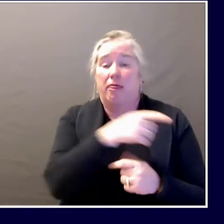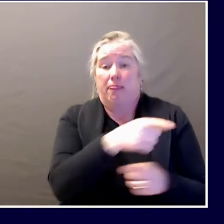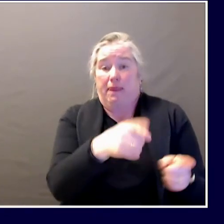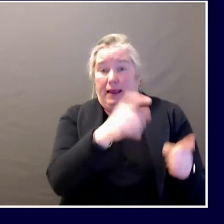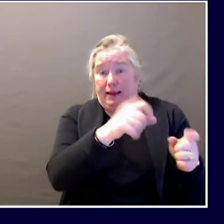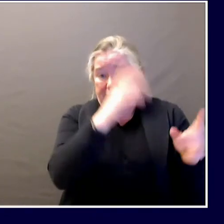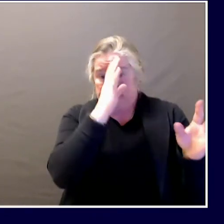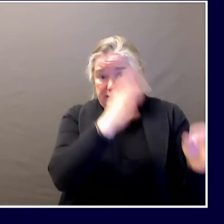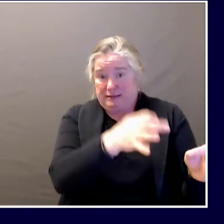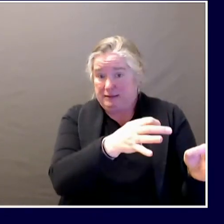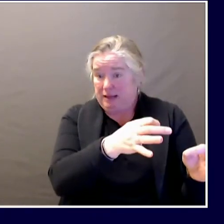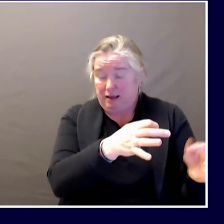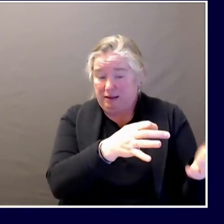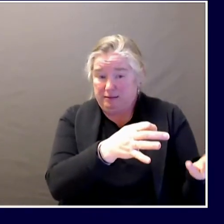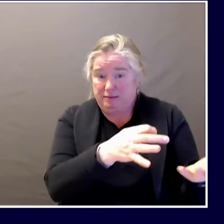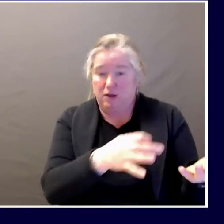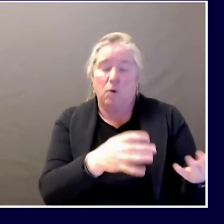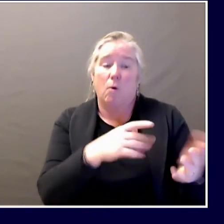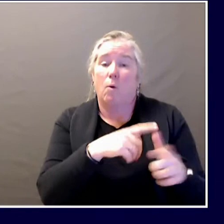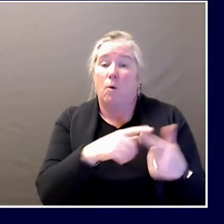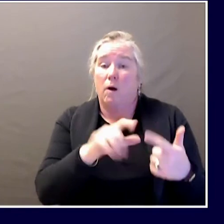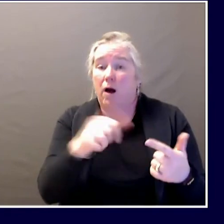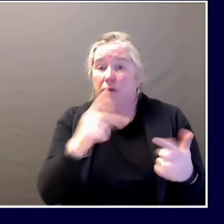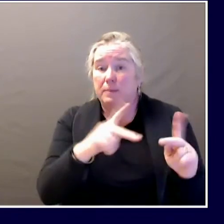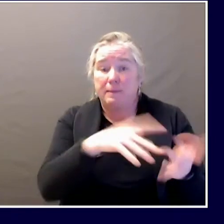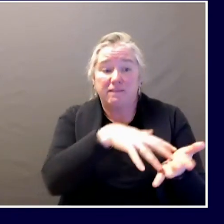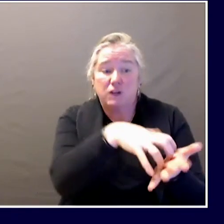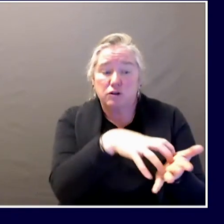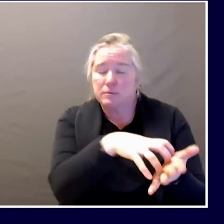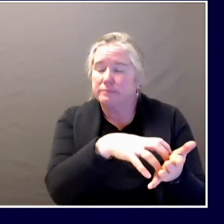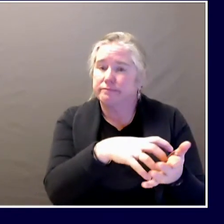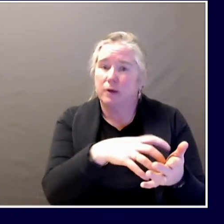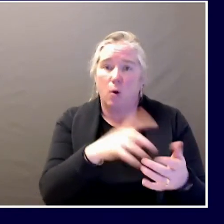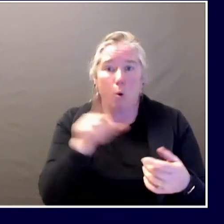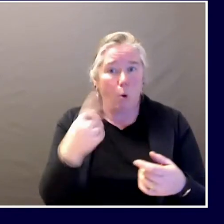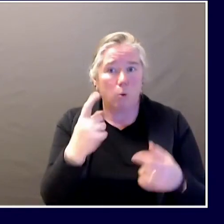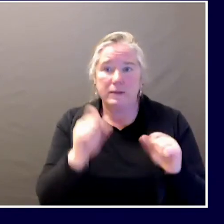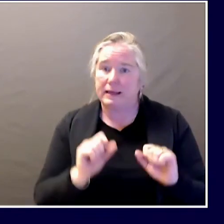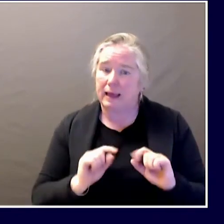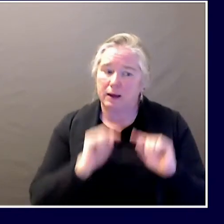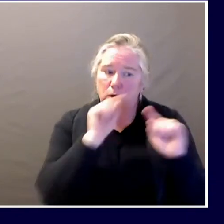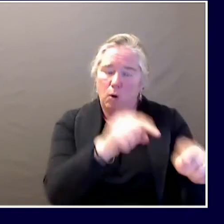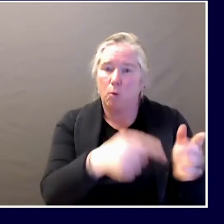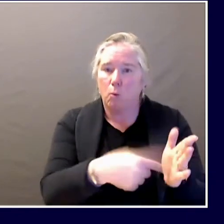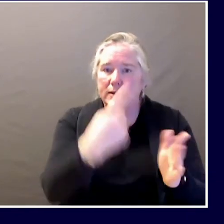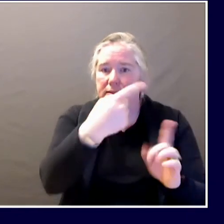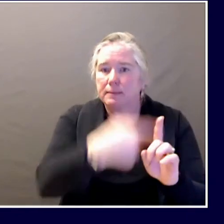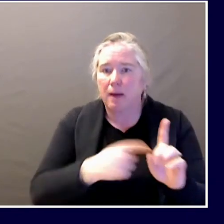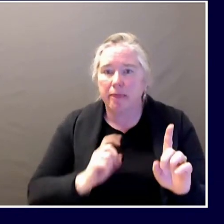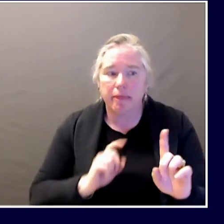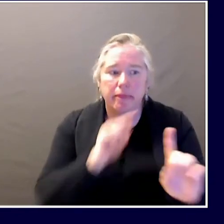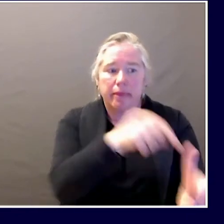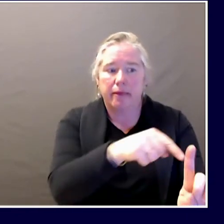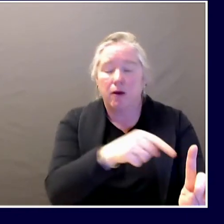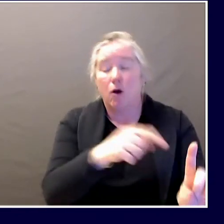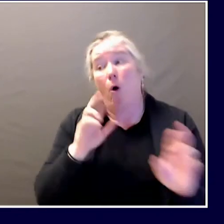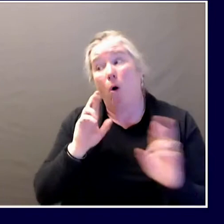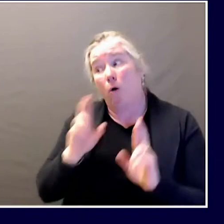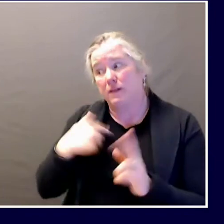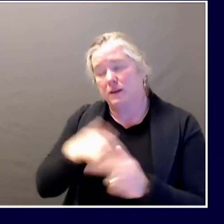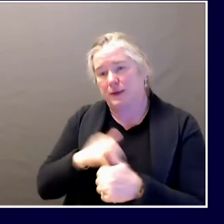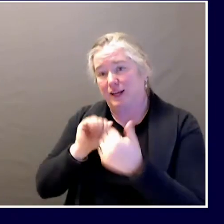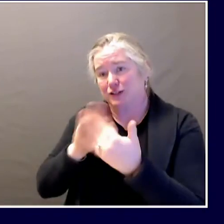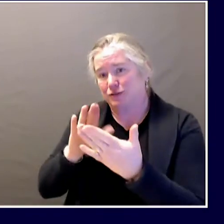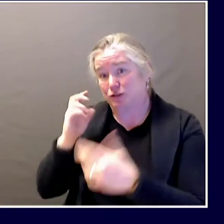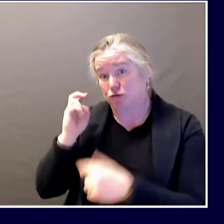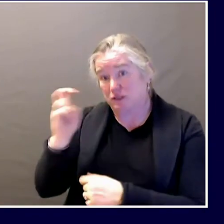are otherwise vulnerable, have challenges getting to a site. Maybe they struggle with transportation, which hopefully we'll be addressing today, or have